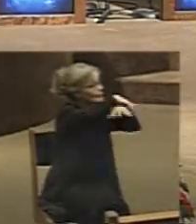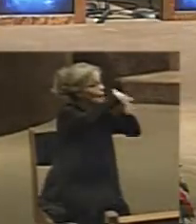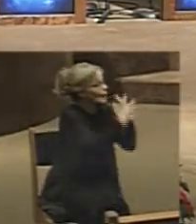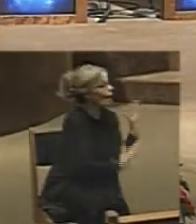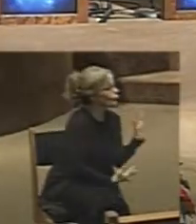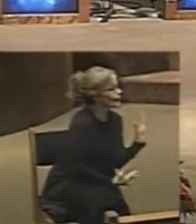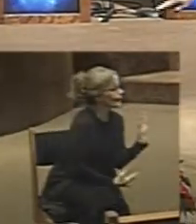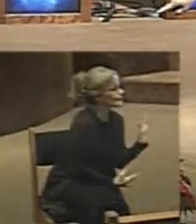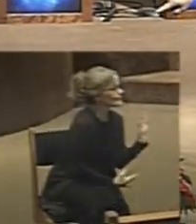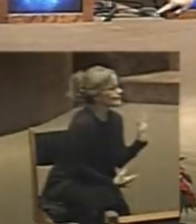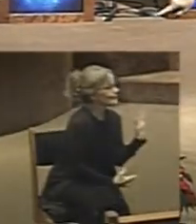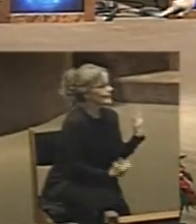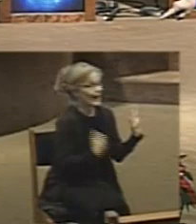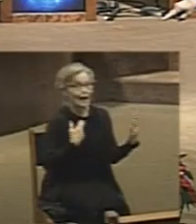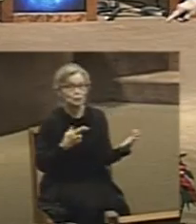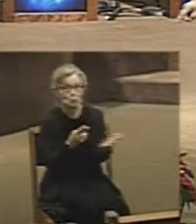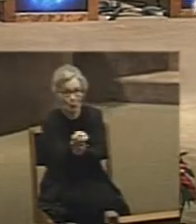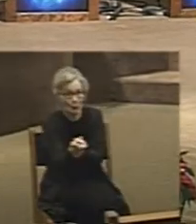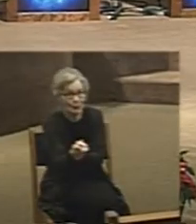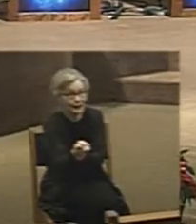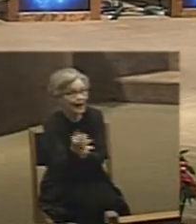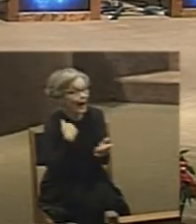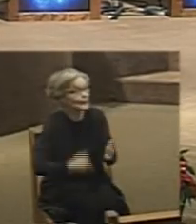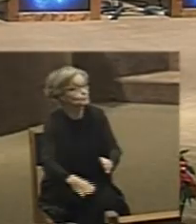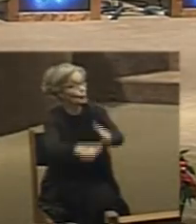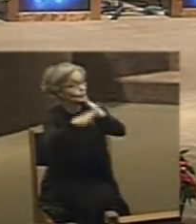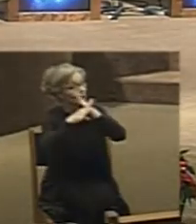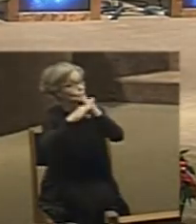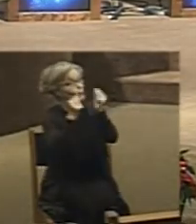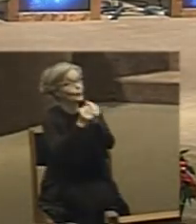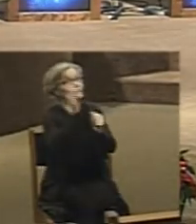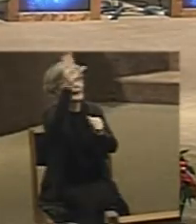safe, settled place for your family.